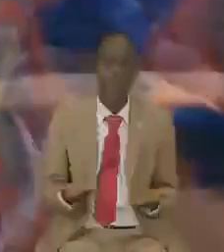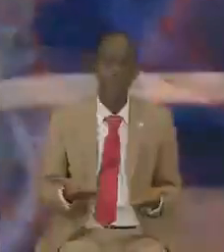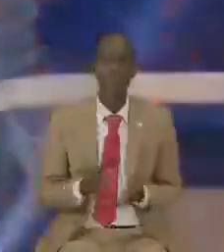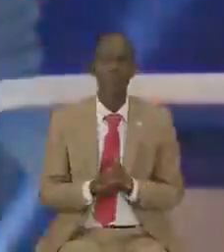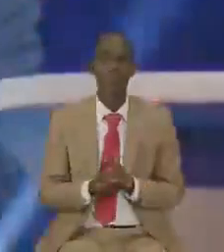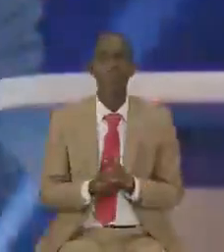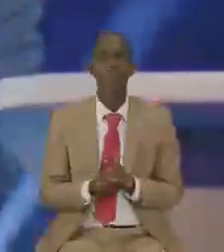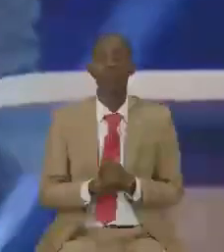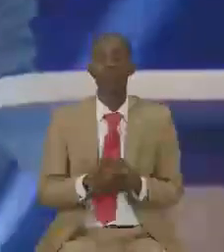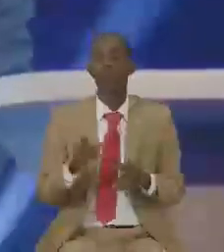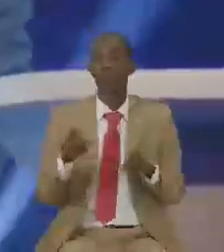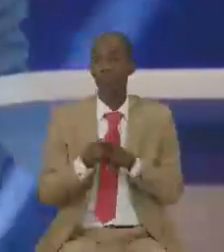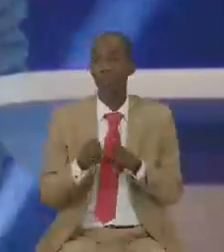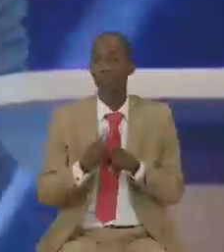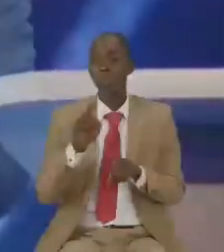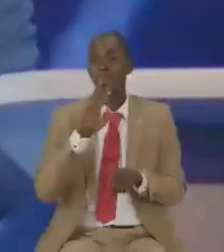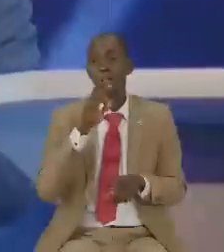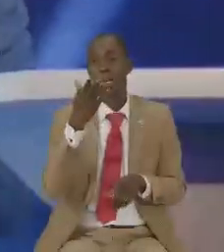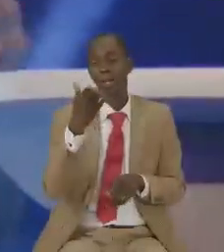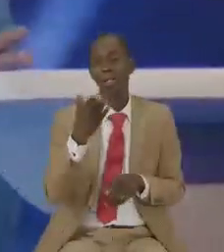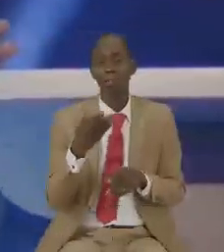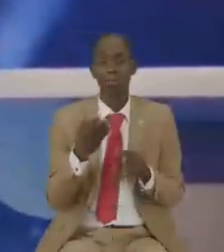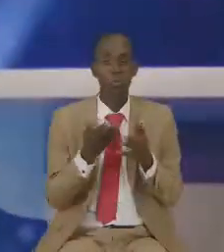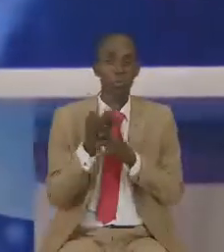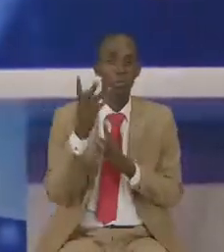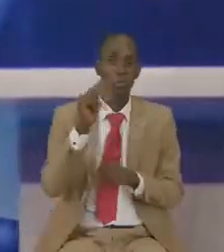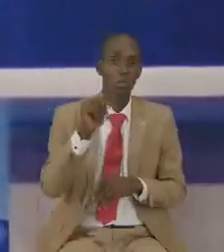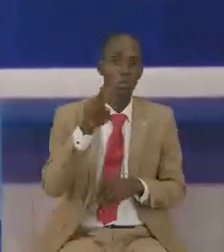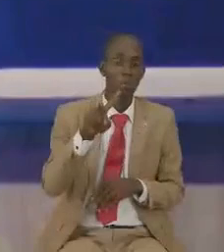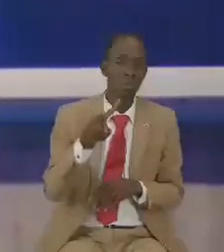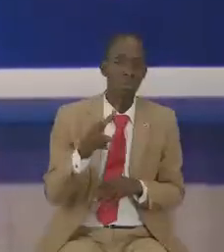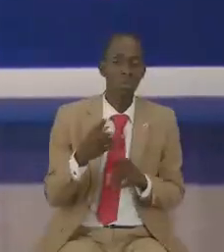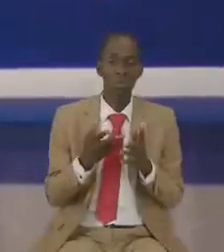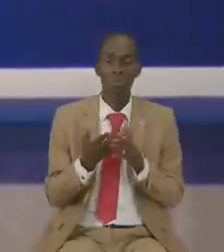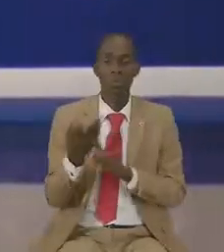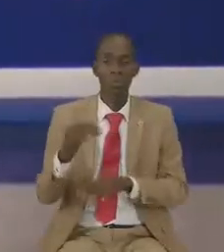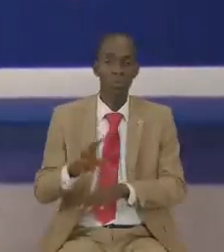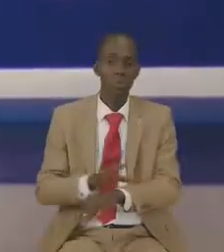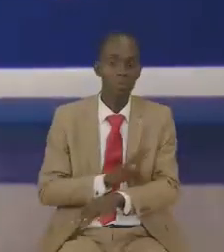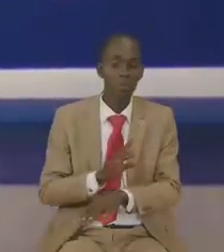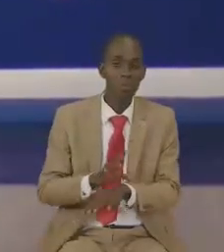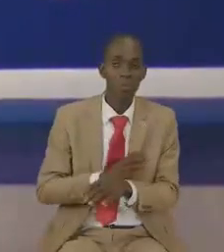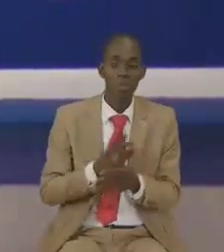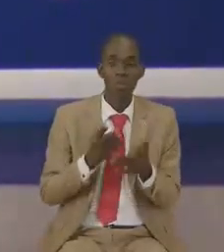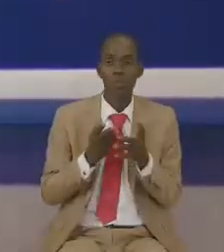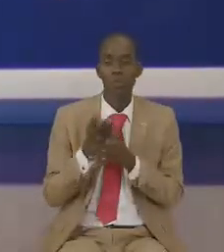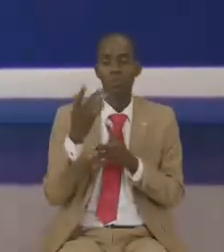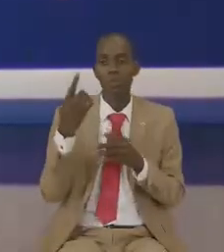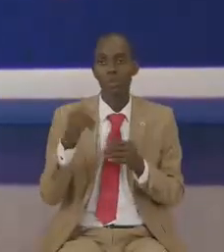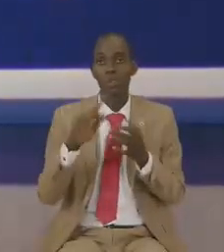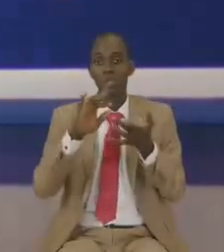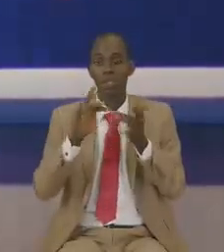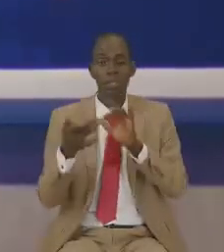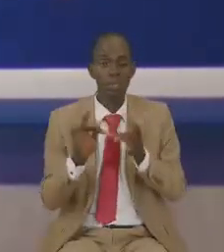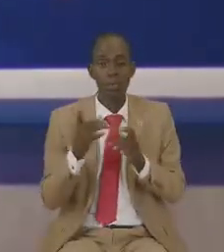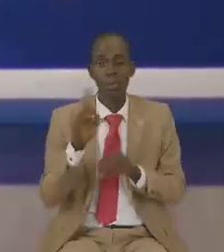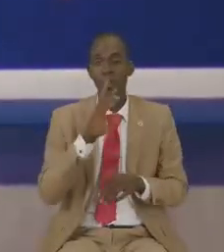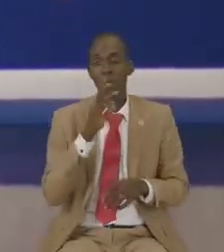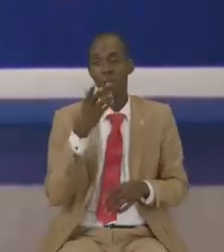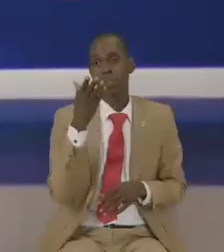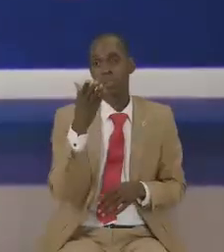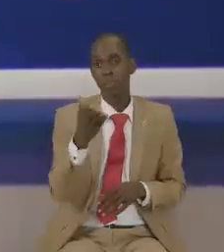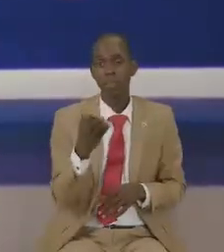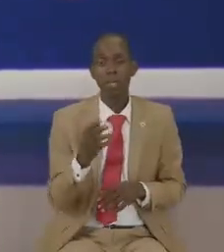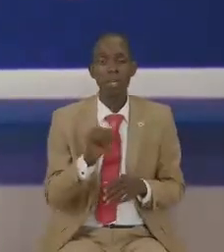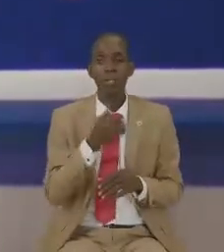over there on the television, over there on the radio, over there online, anywhere